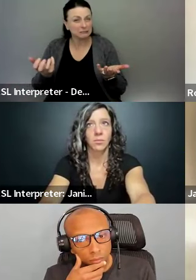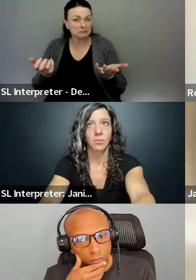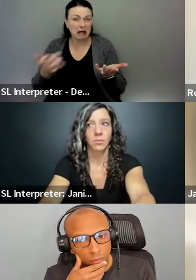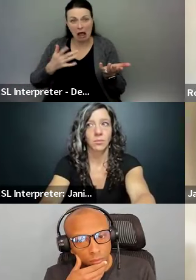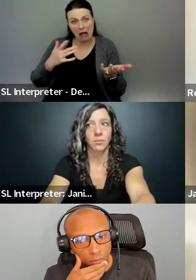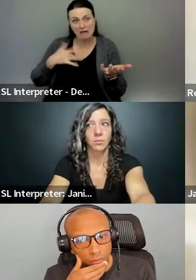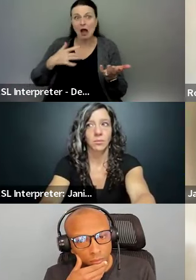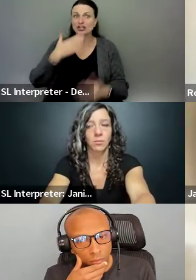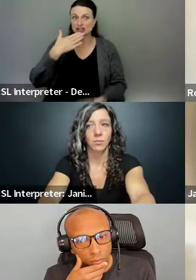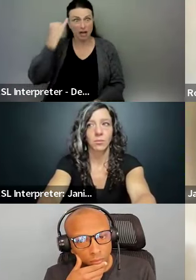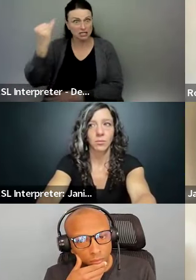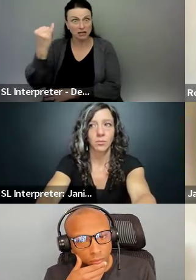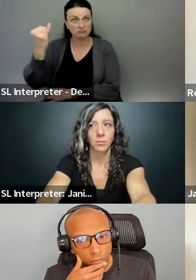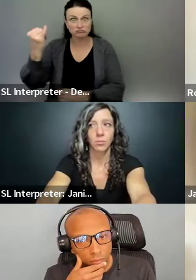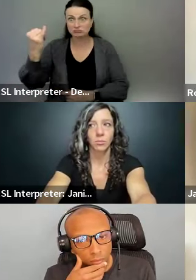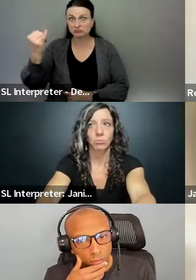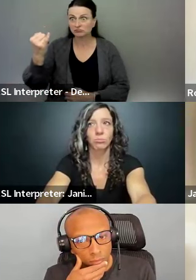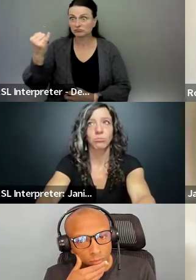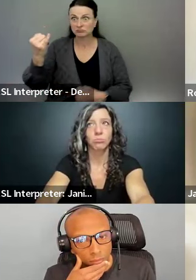So I think it's a good idea. Anyone?